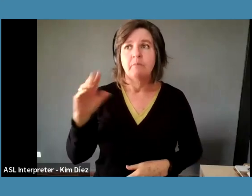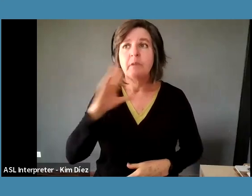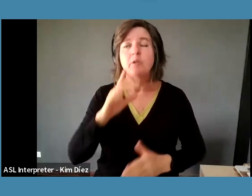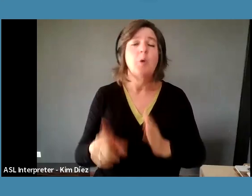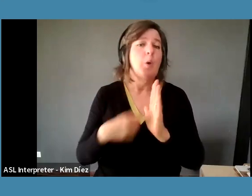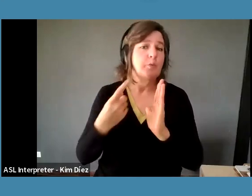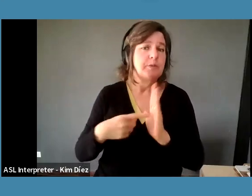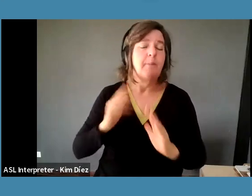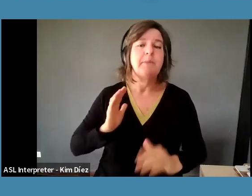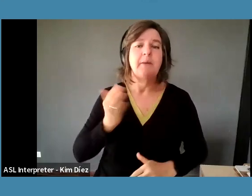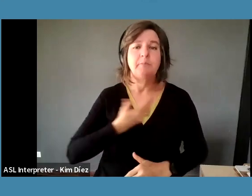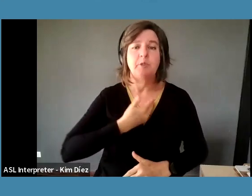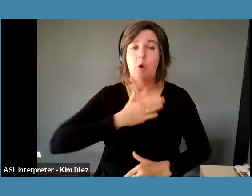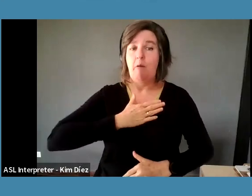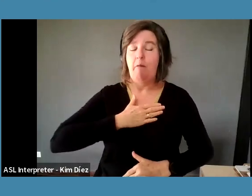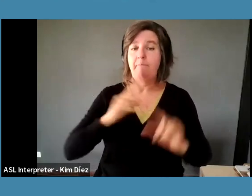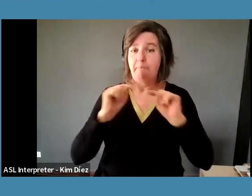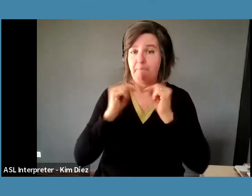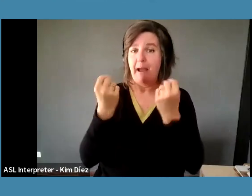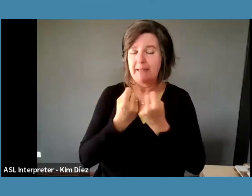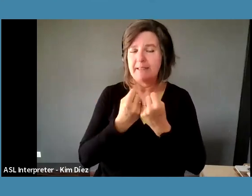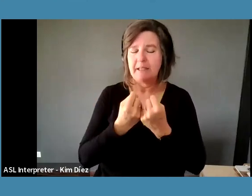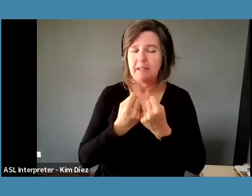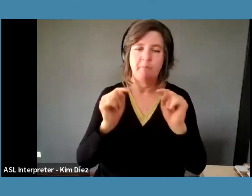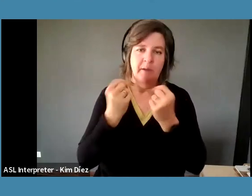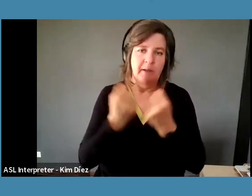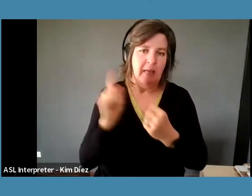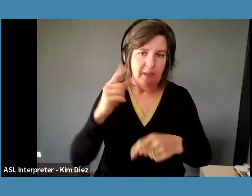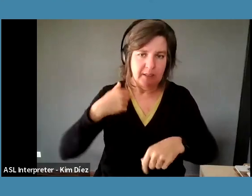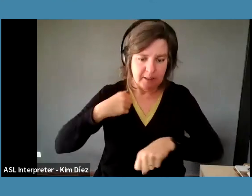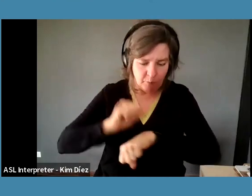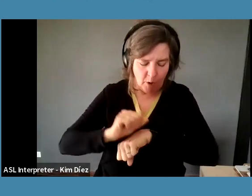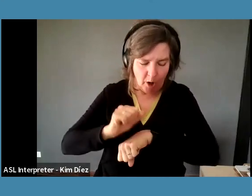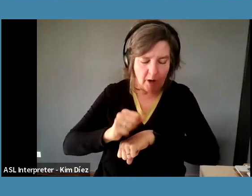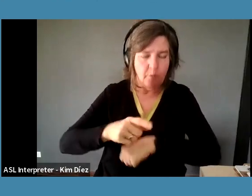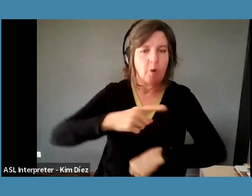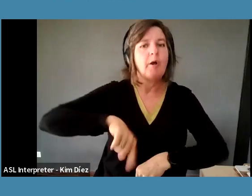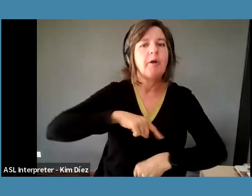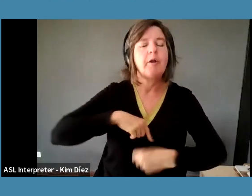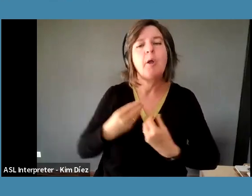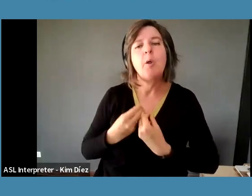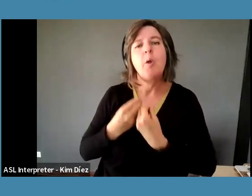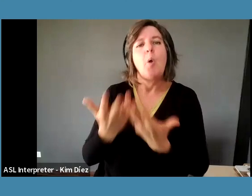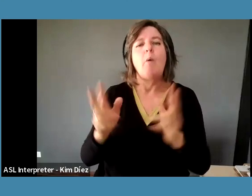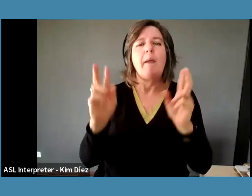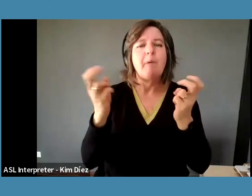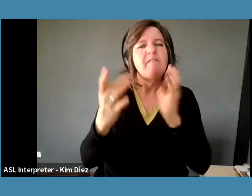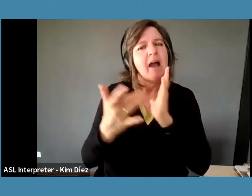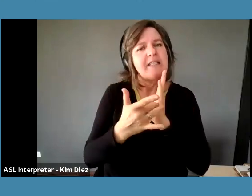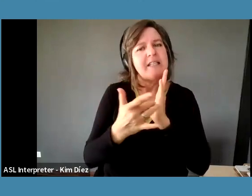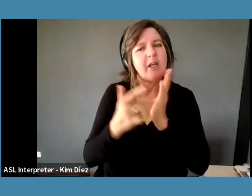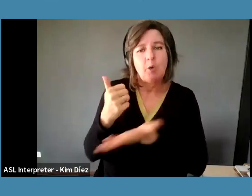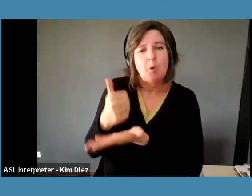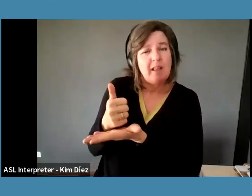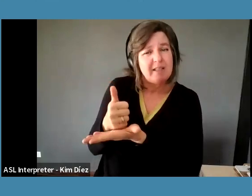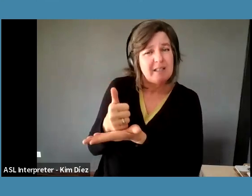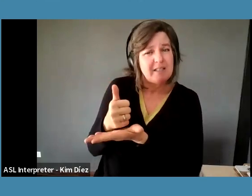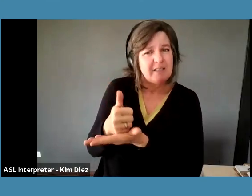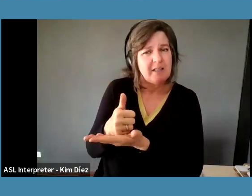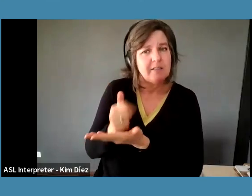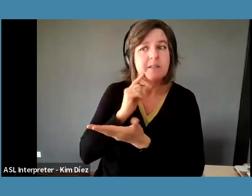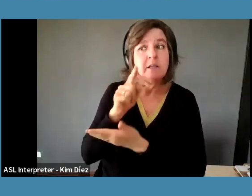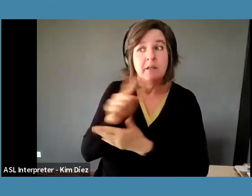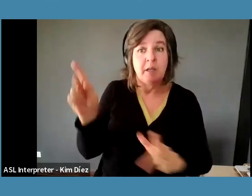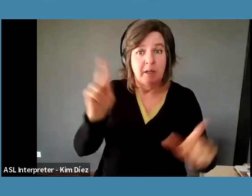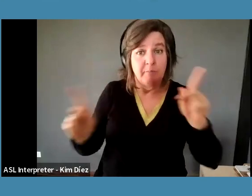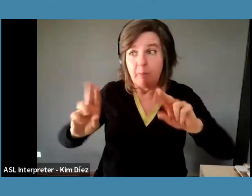sometimes on my team, on the team that I work on, we provide what we call technical assistance to folks who are preparing for a